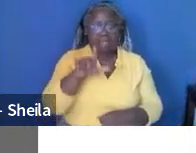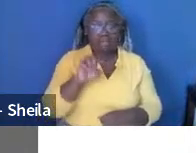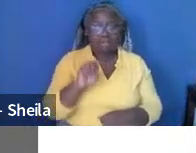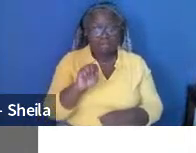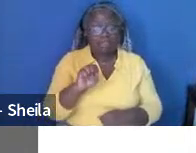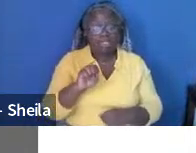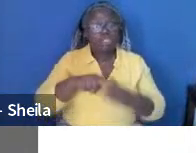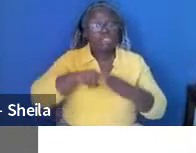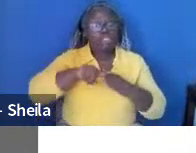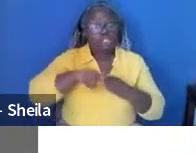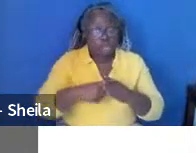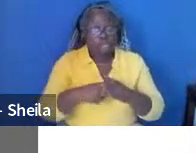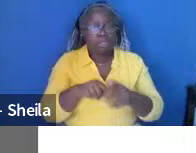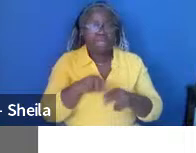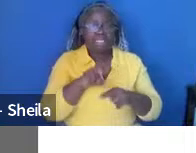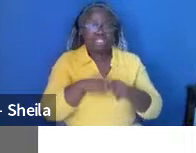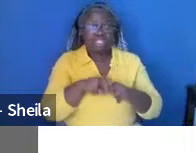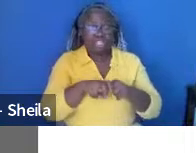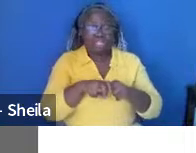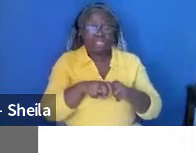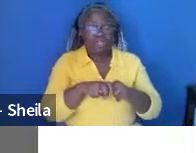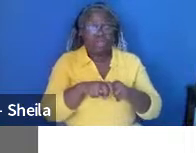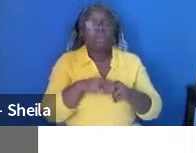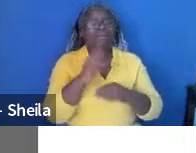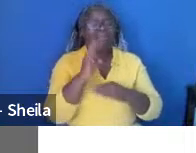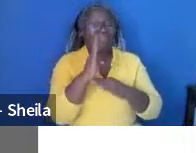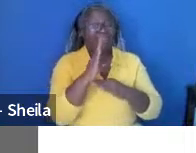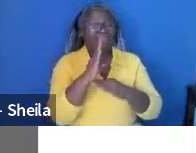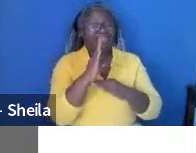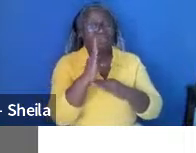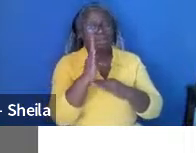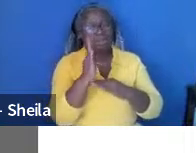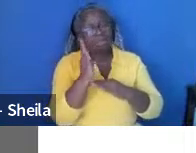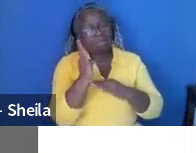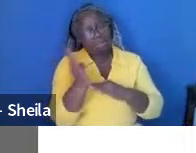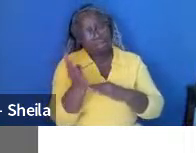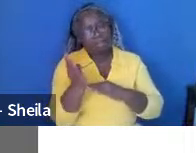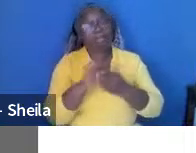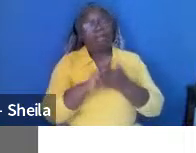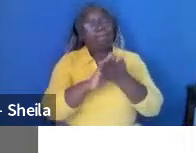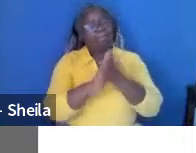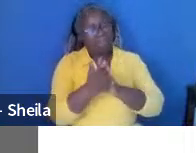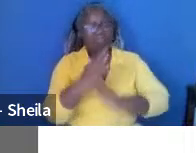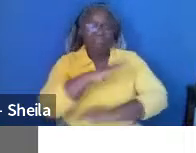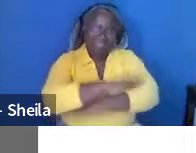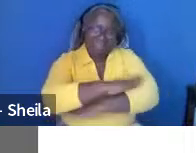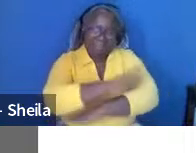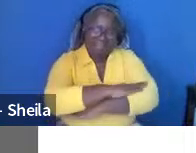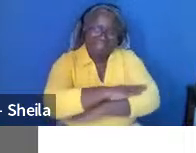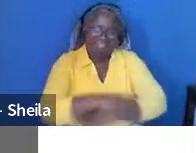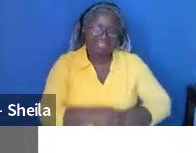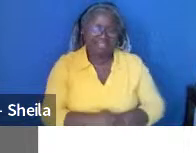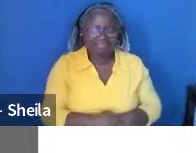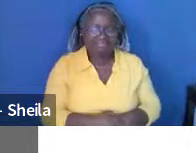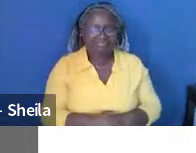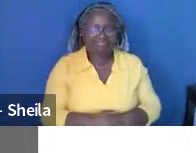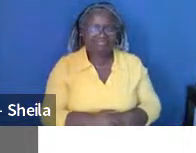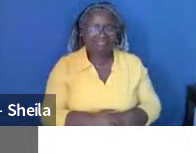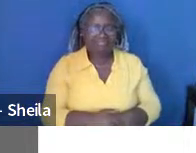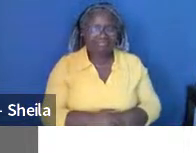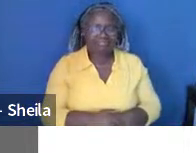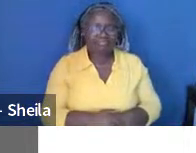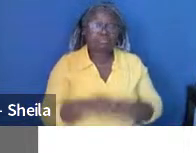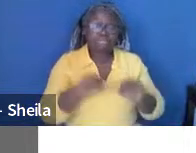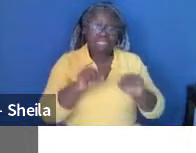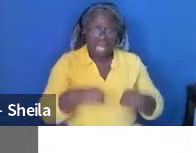the back down and it becomes an exam table. The entire assembly goes up and it goes down.